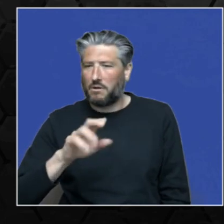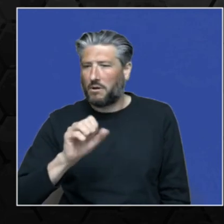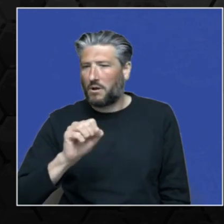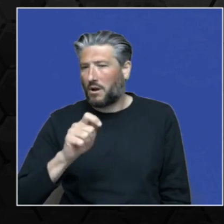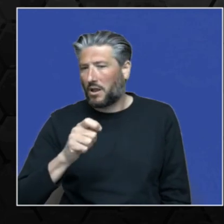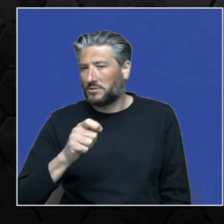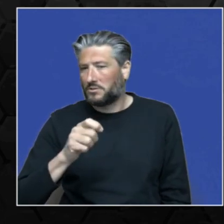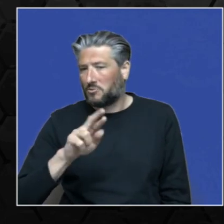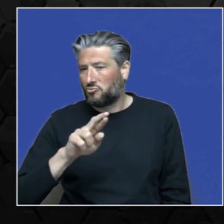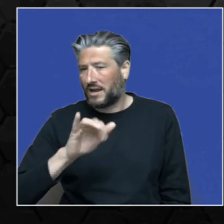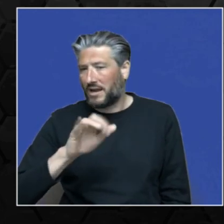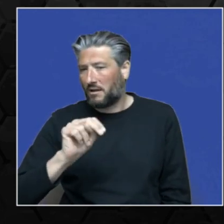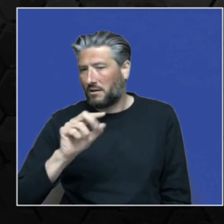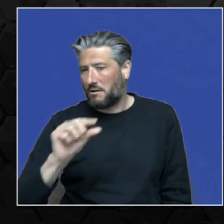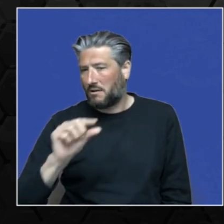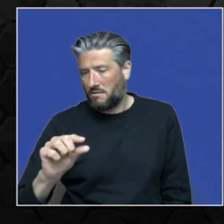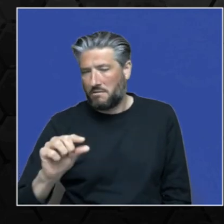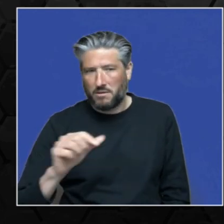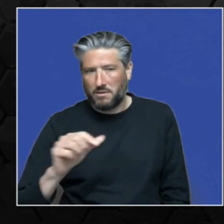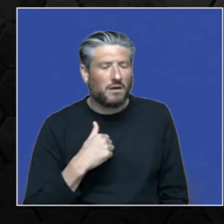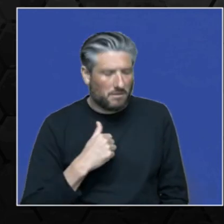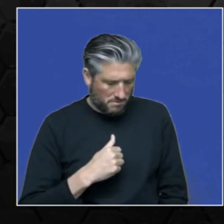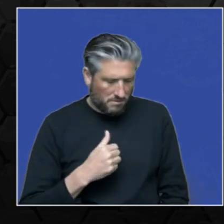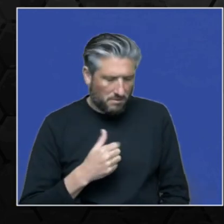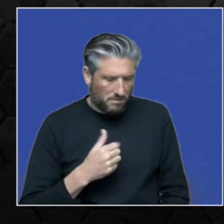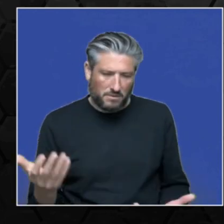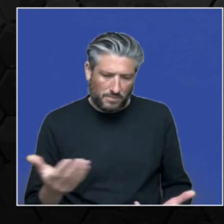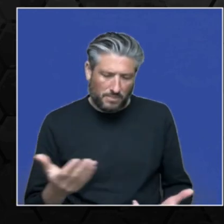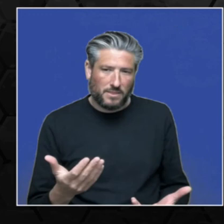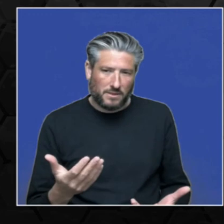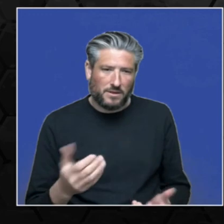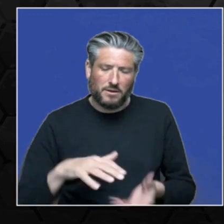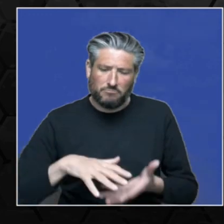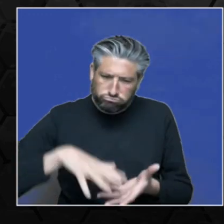have the category